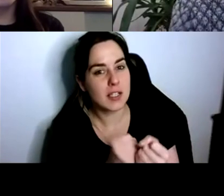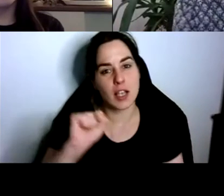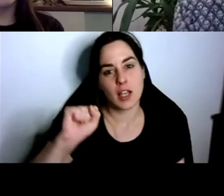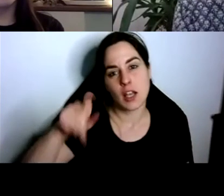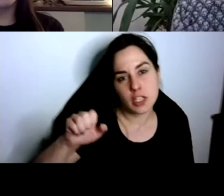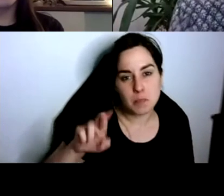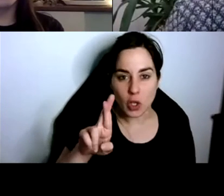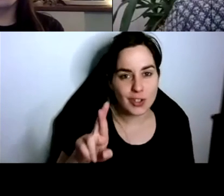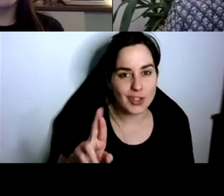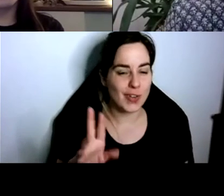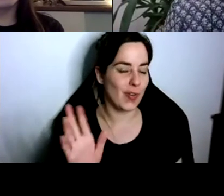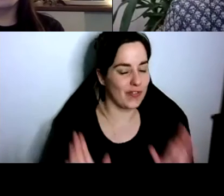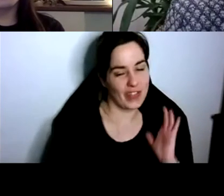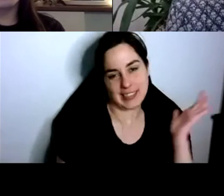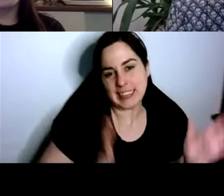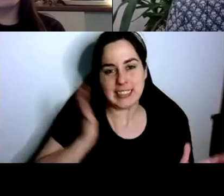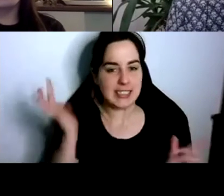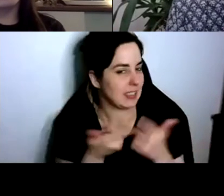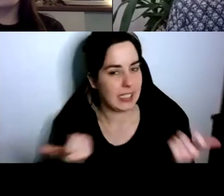or whatever of